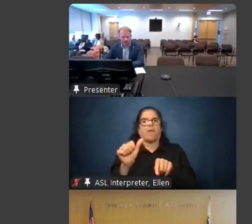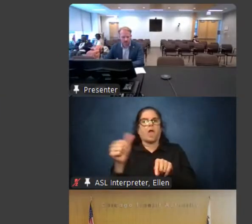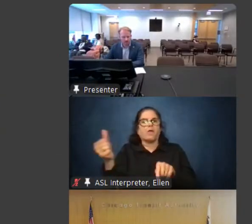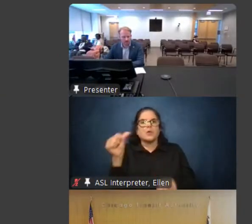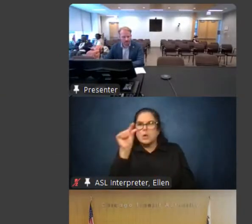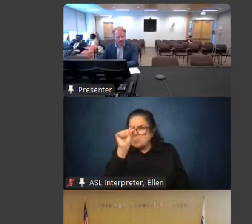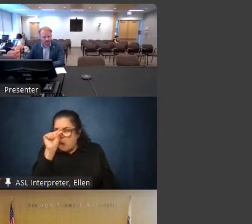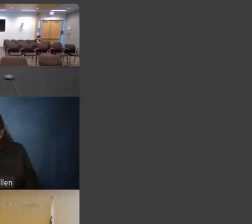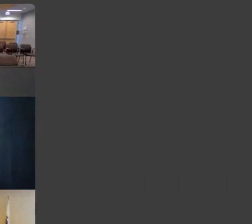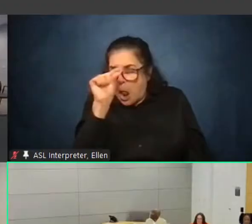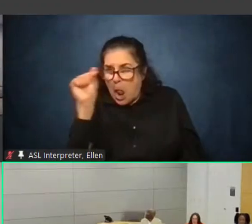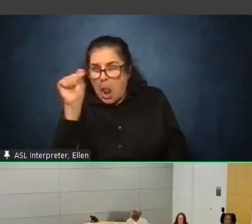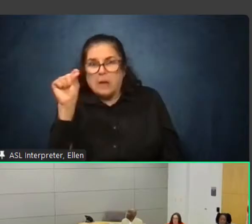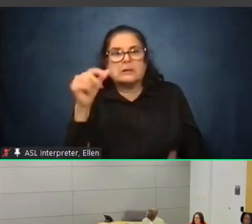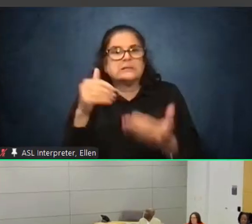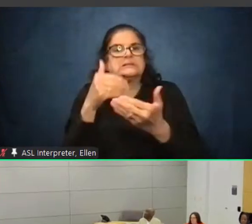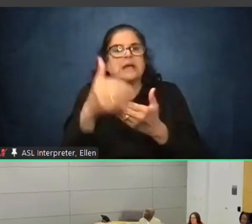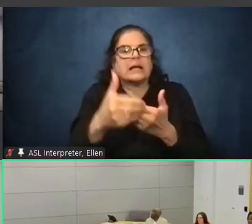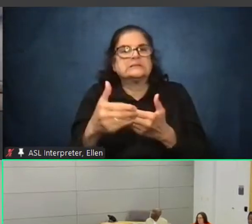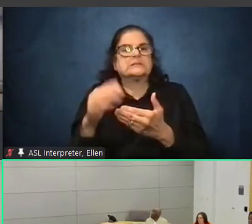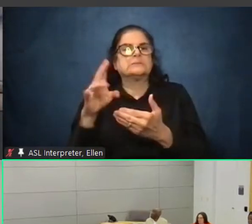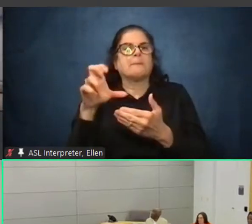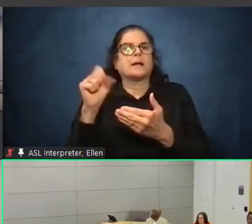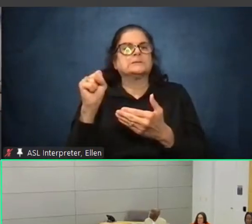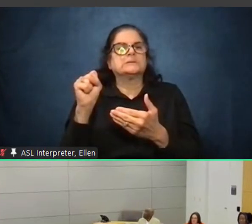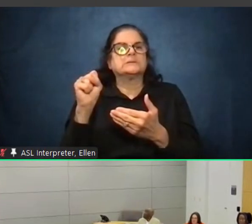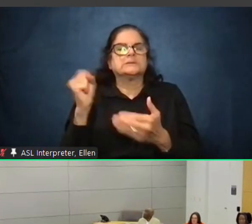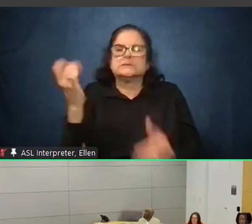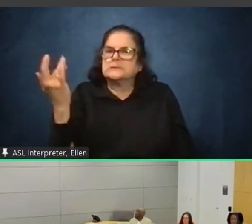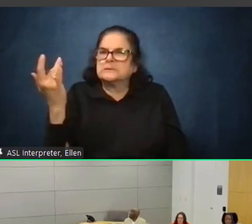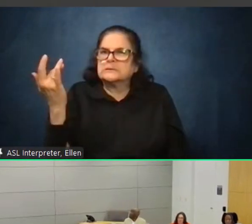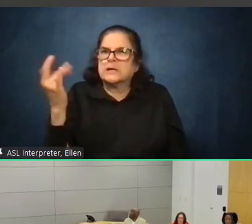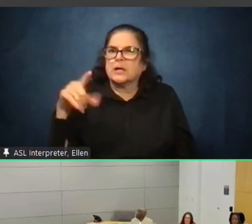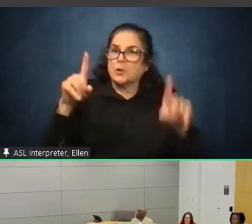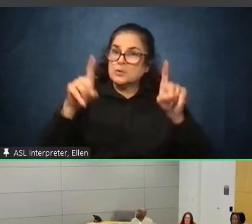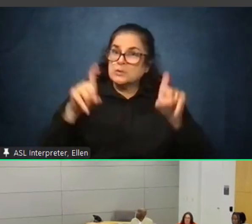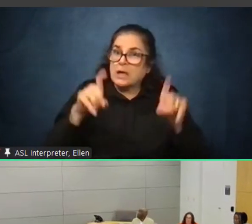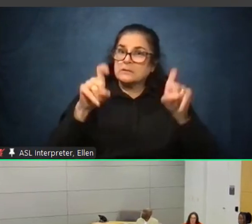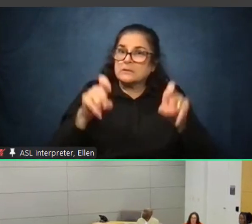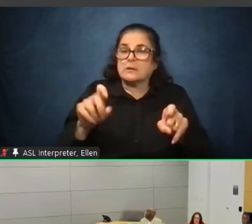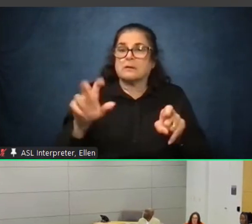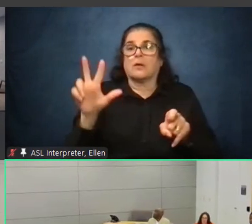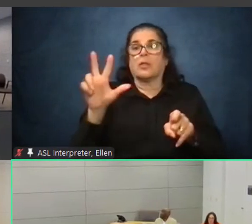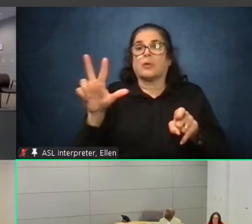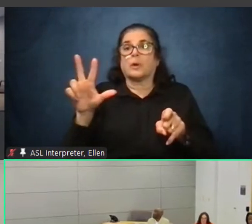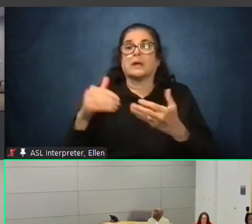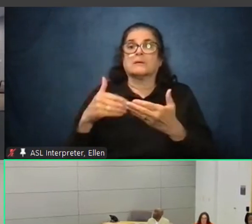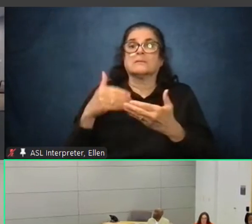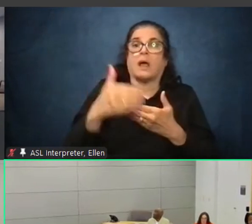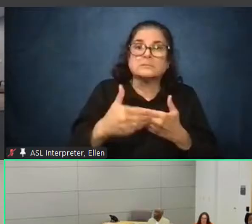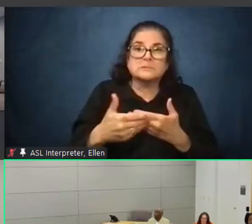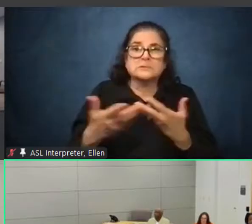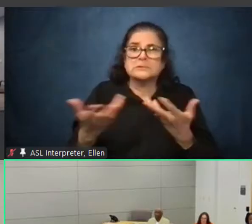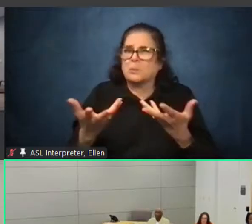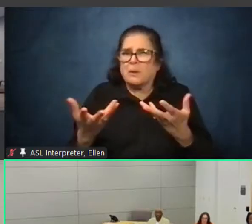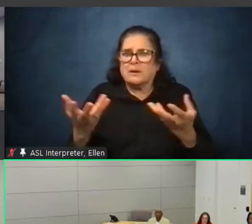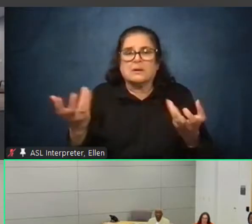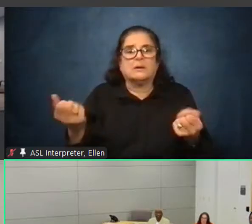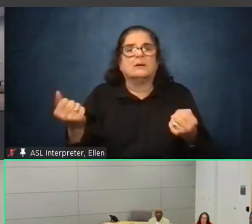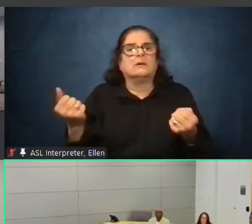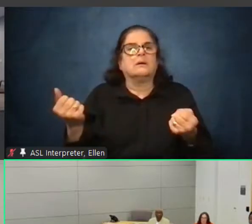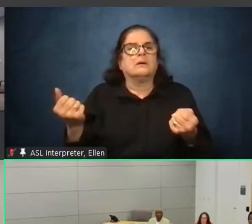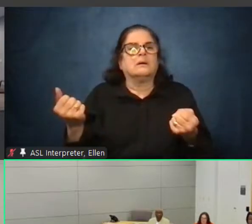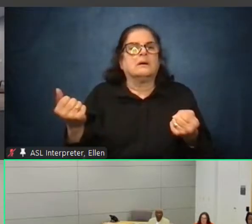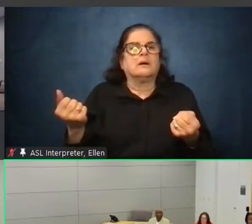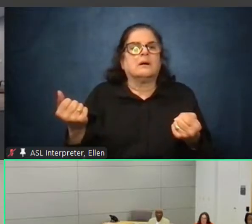you have all those next bus. Is there a reason, or you're like testing 3 next bus stop, the 4 next,